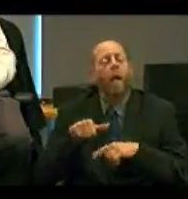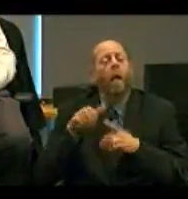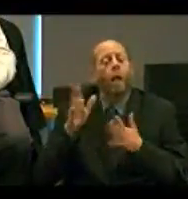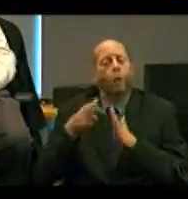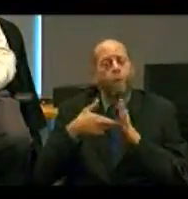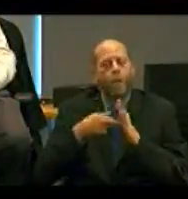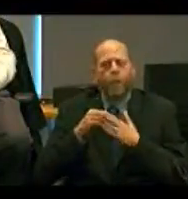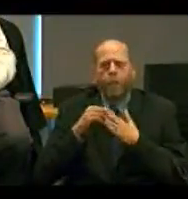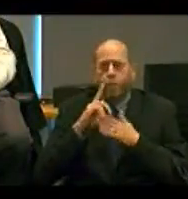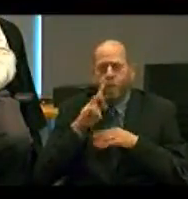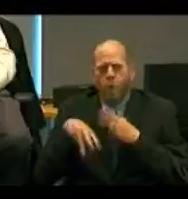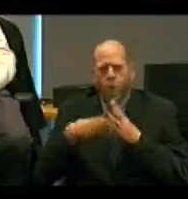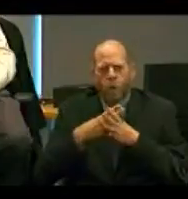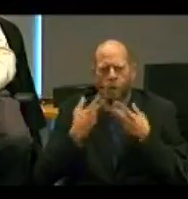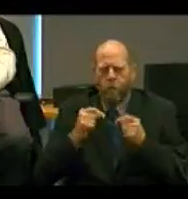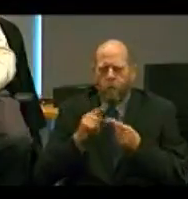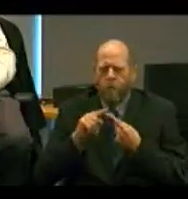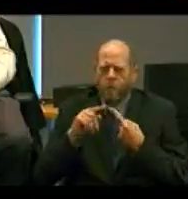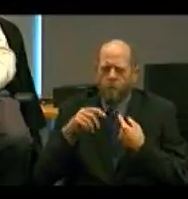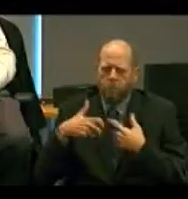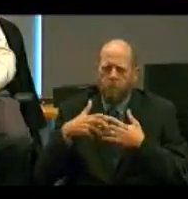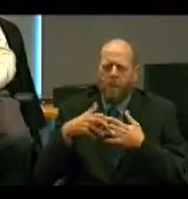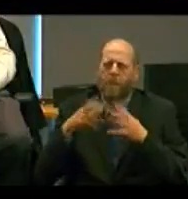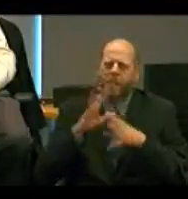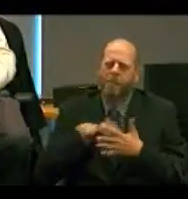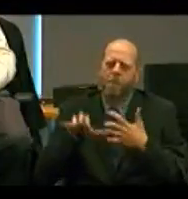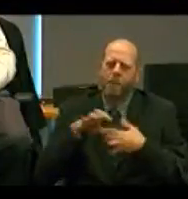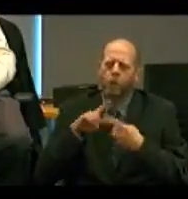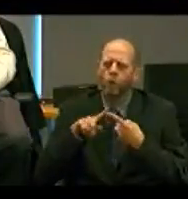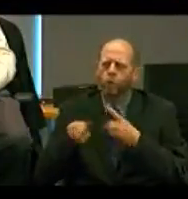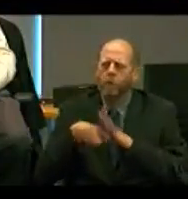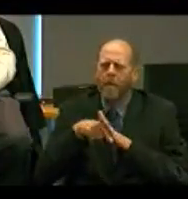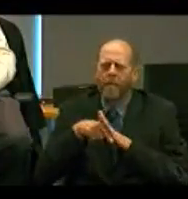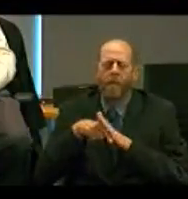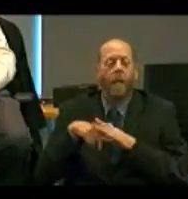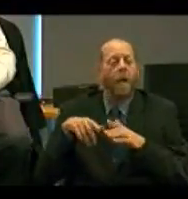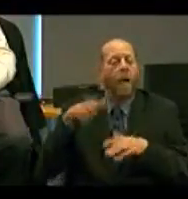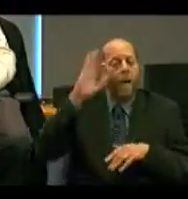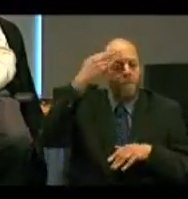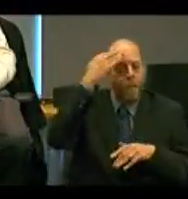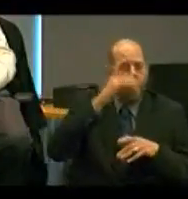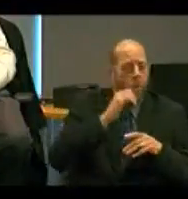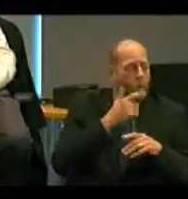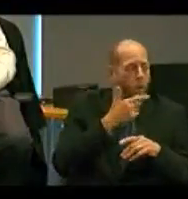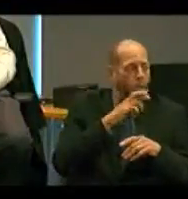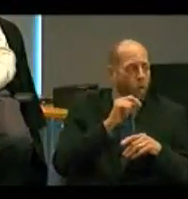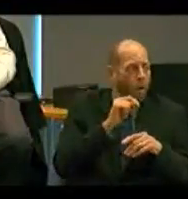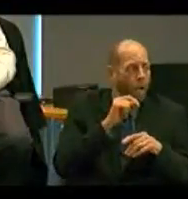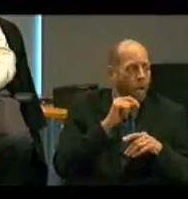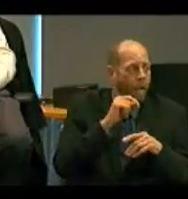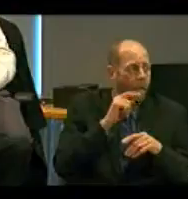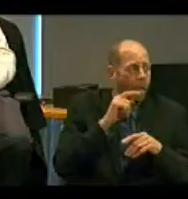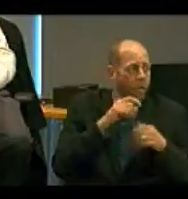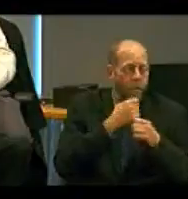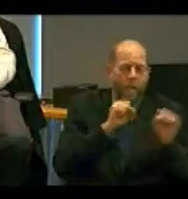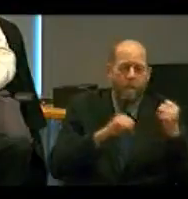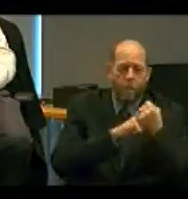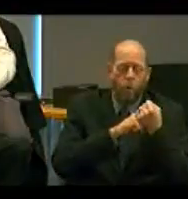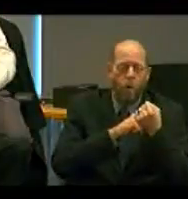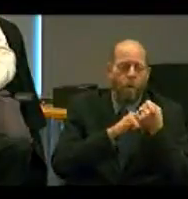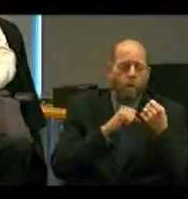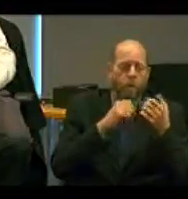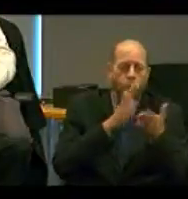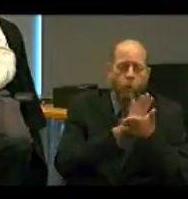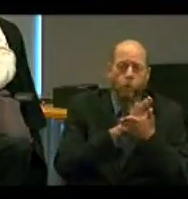the real world as it's trying to be implemented is mixed to negative. A federal grant, the Safe and Supportive Schools grant,